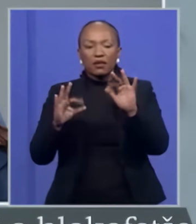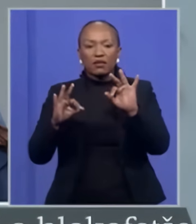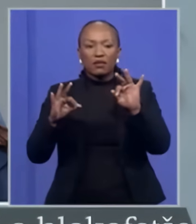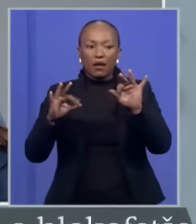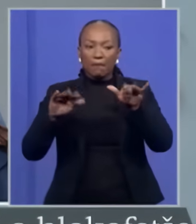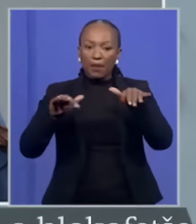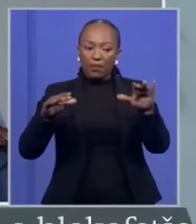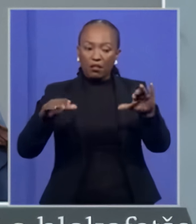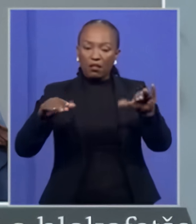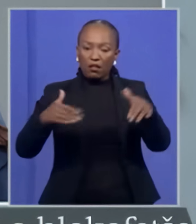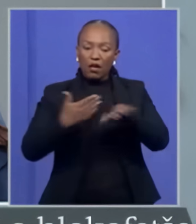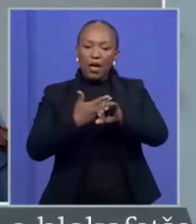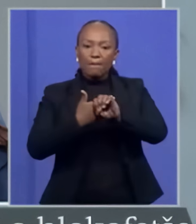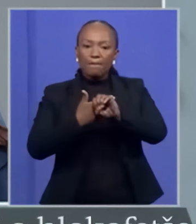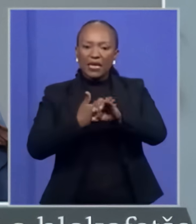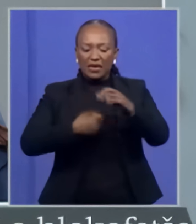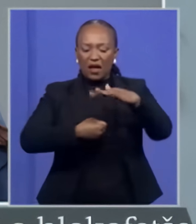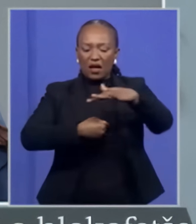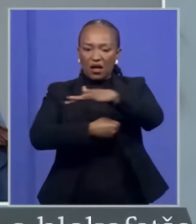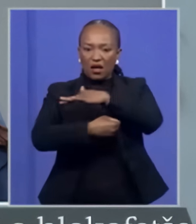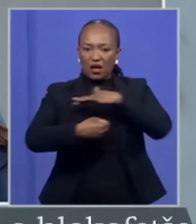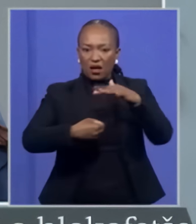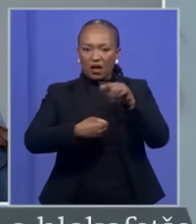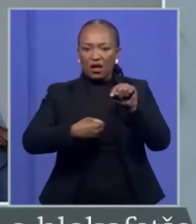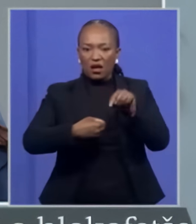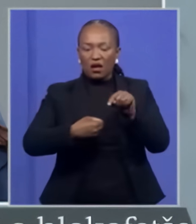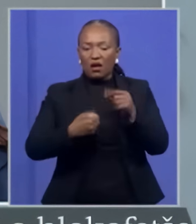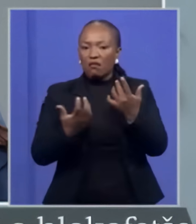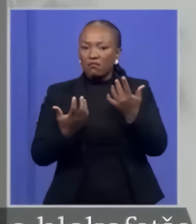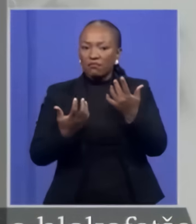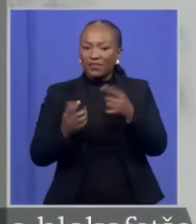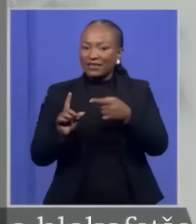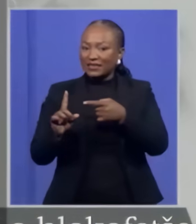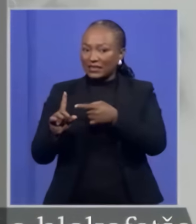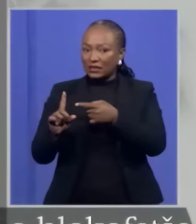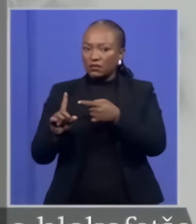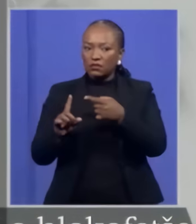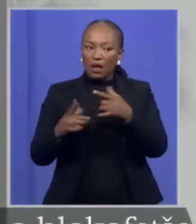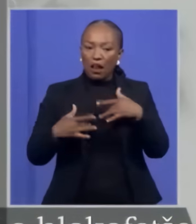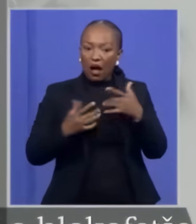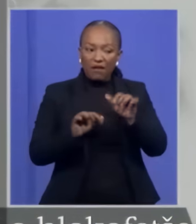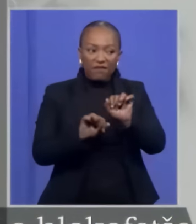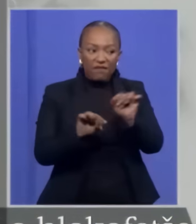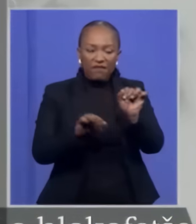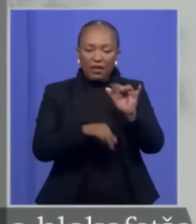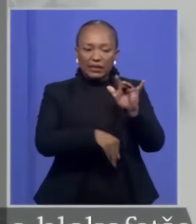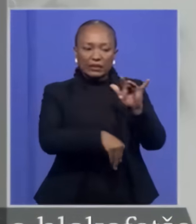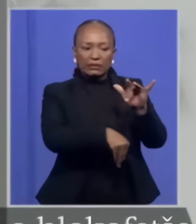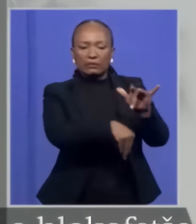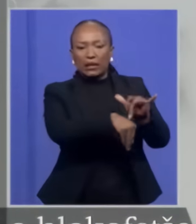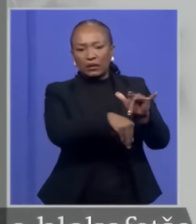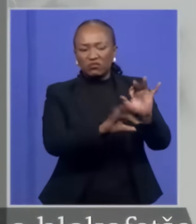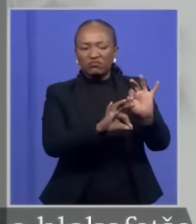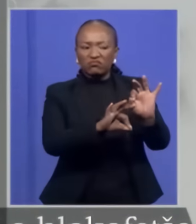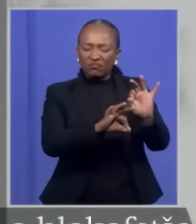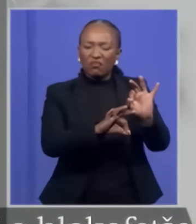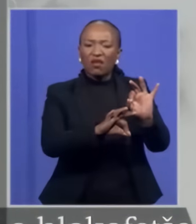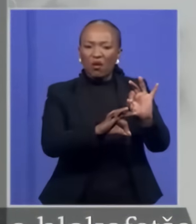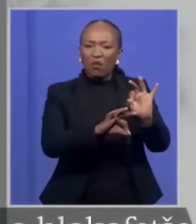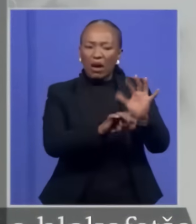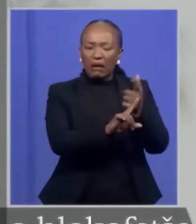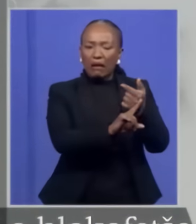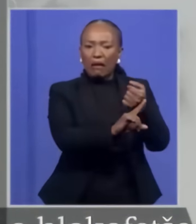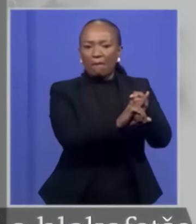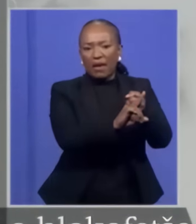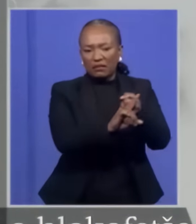fraternity, Tsidi has touched their lives in many different ways. It is, as a